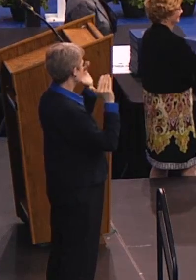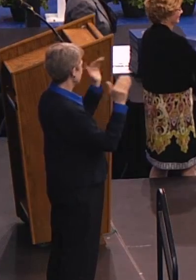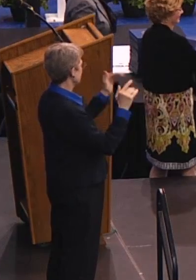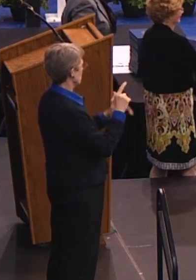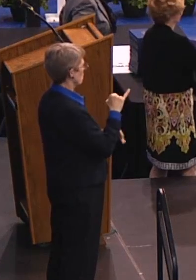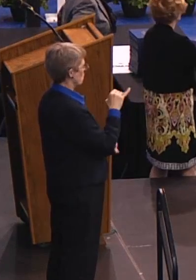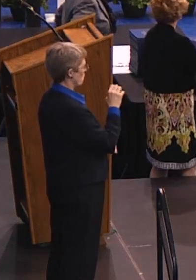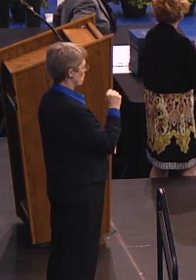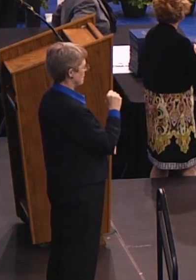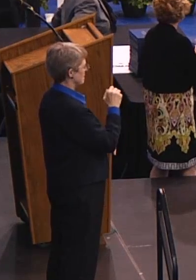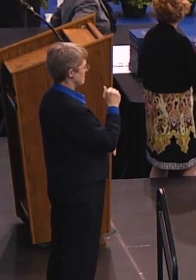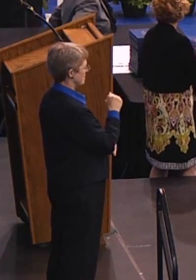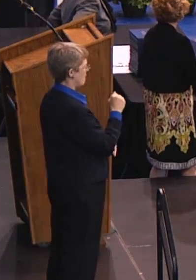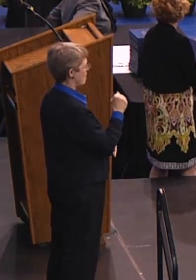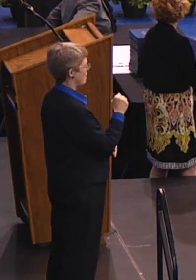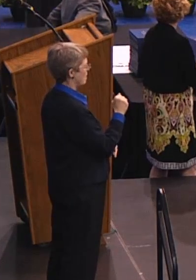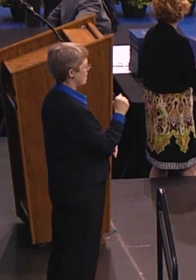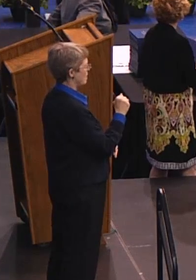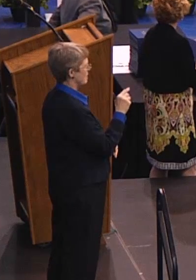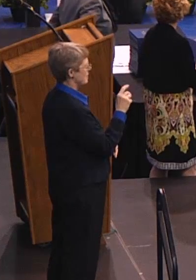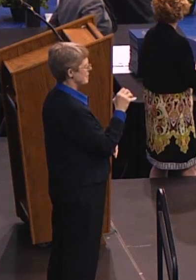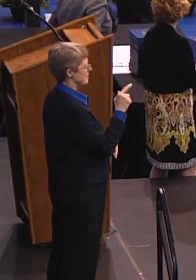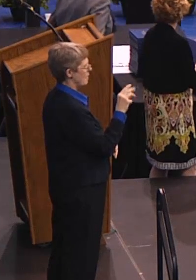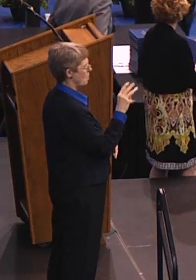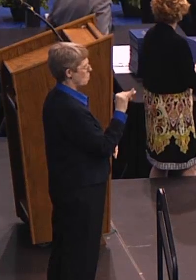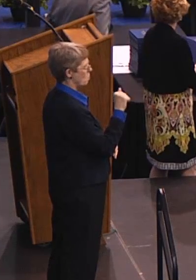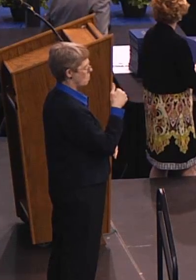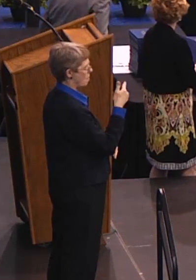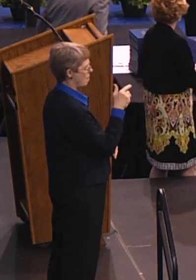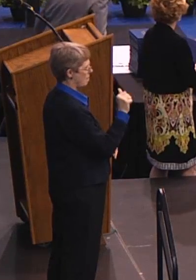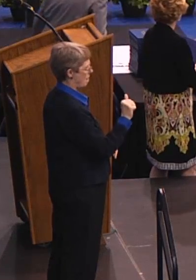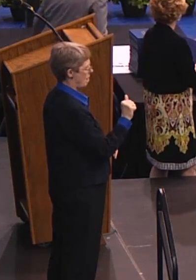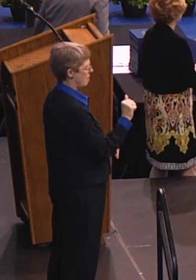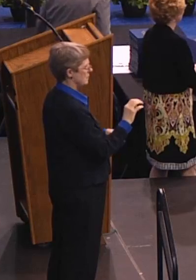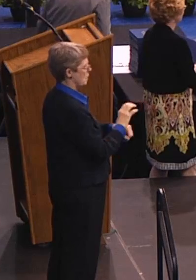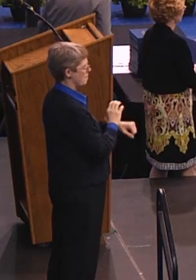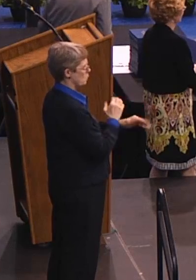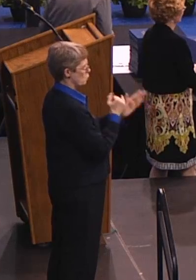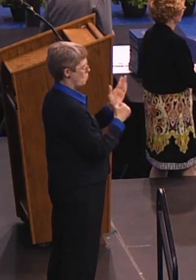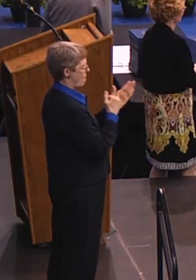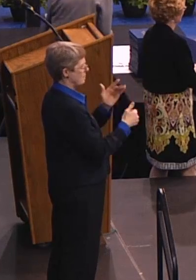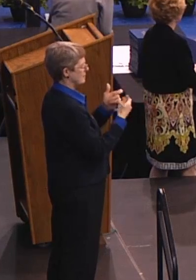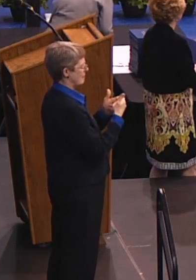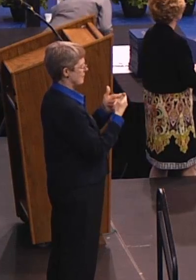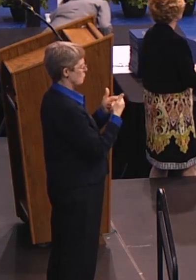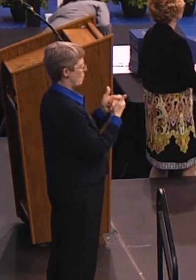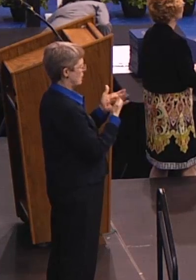Luisa Fernanda Villaraga, Computer Graphics, Electronic Imaging.